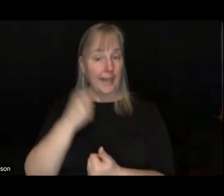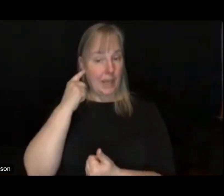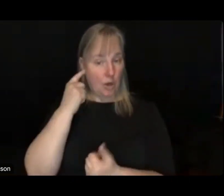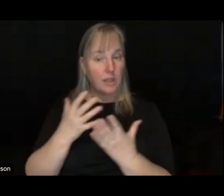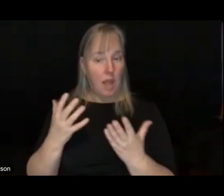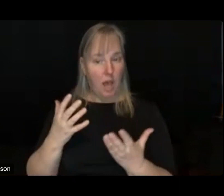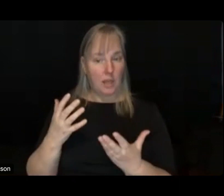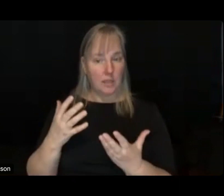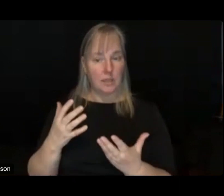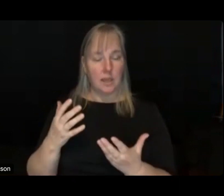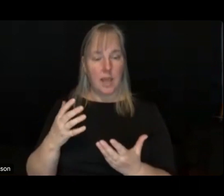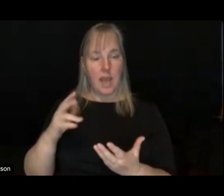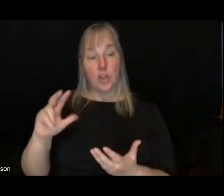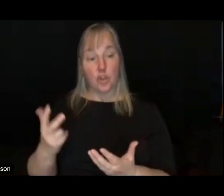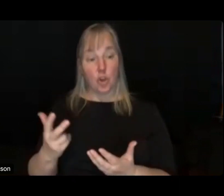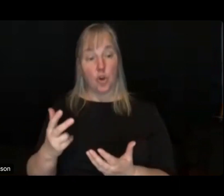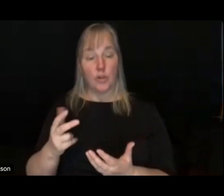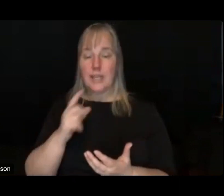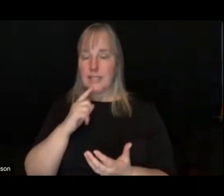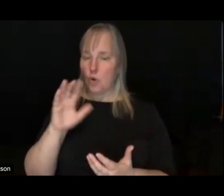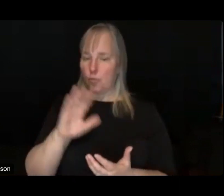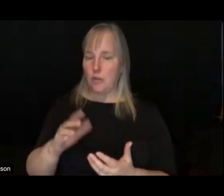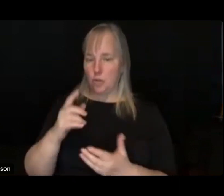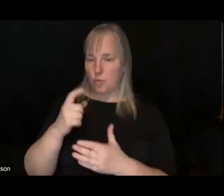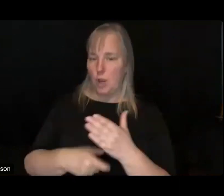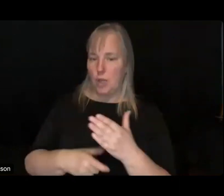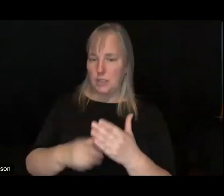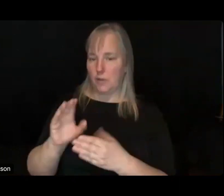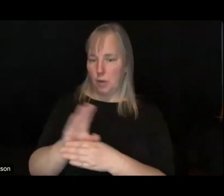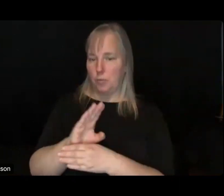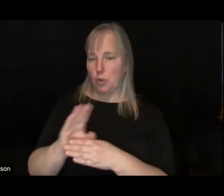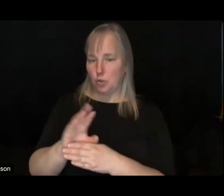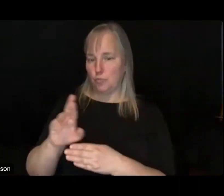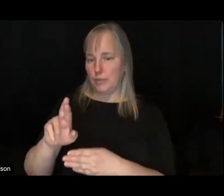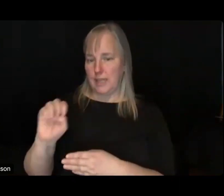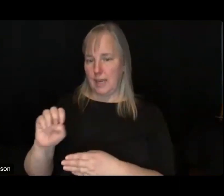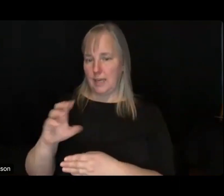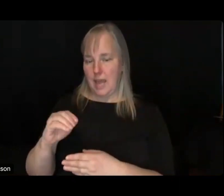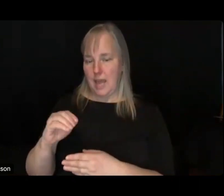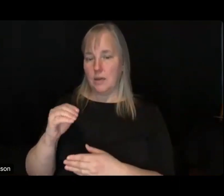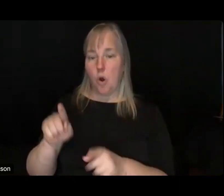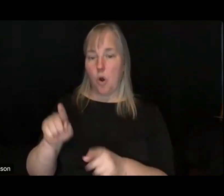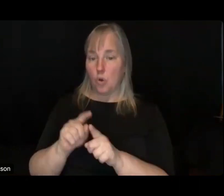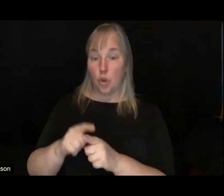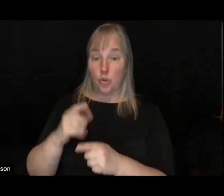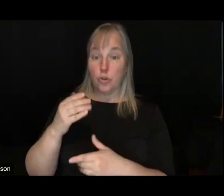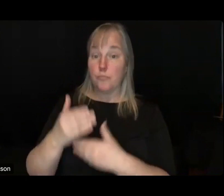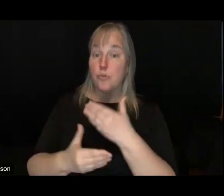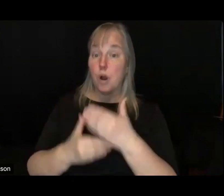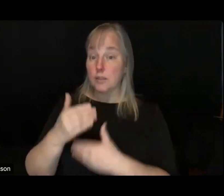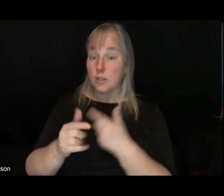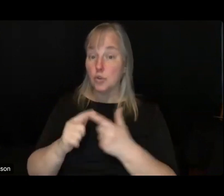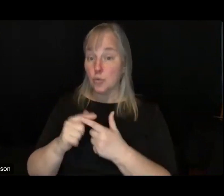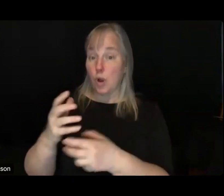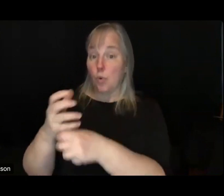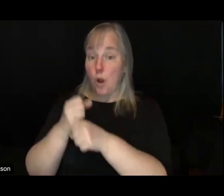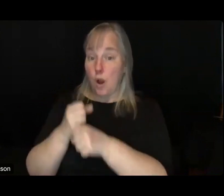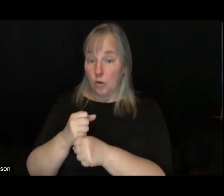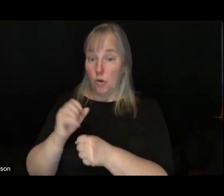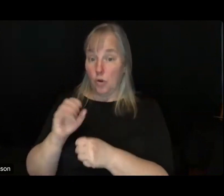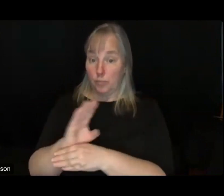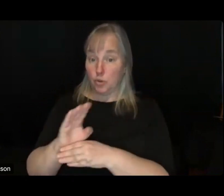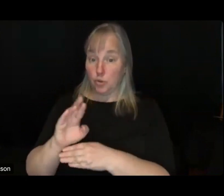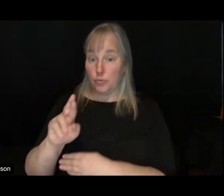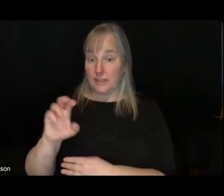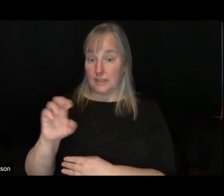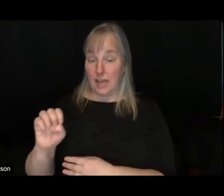Third is around the price of commercial real estate, as well as the processes to acquire commercial real estate.